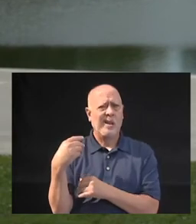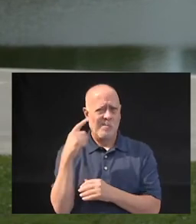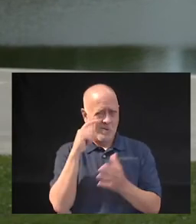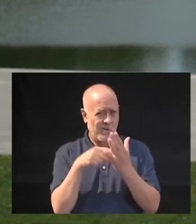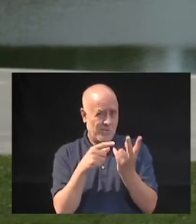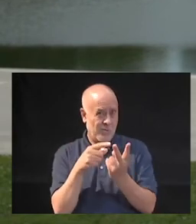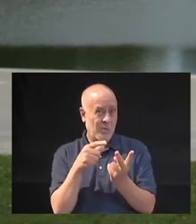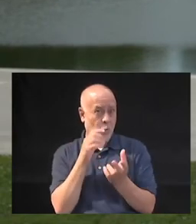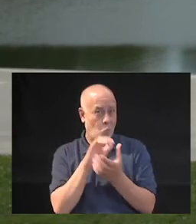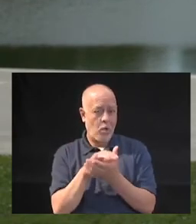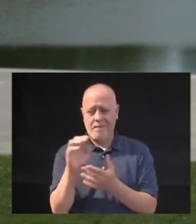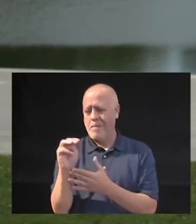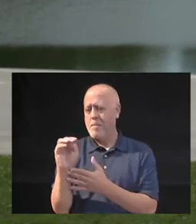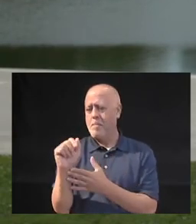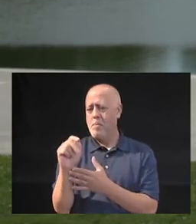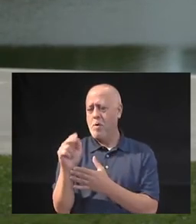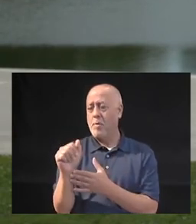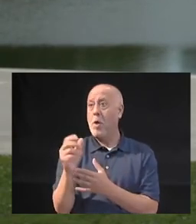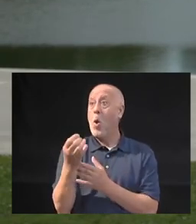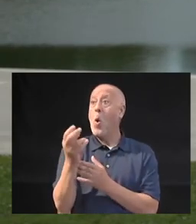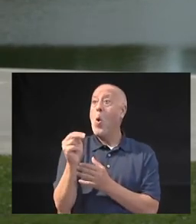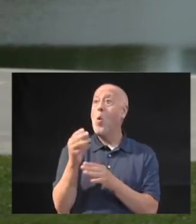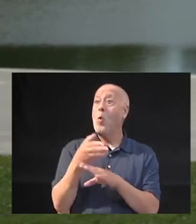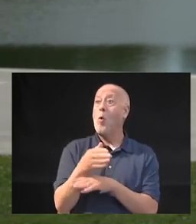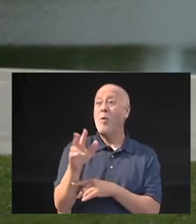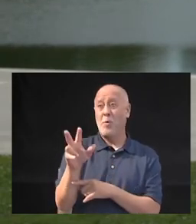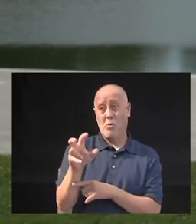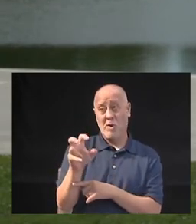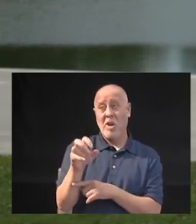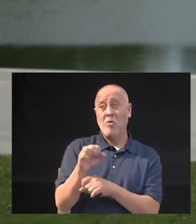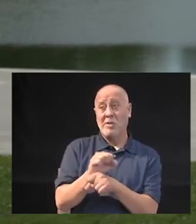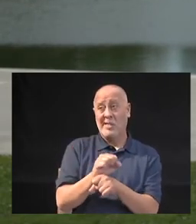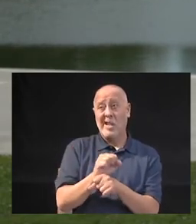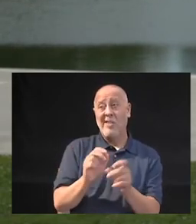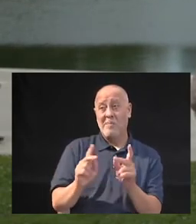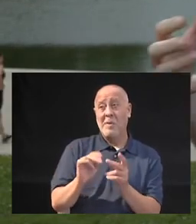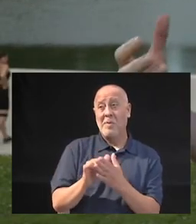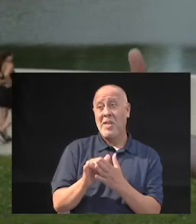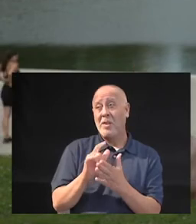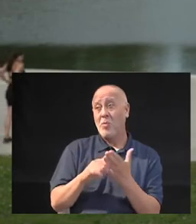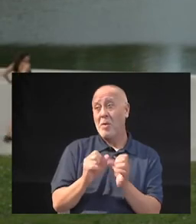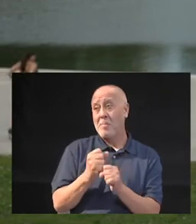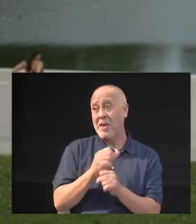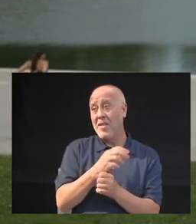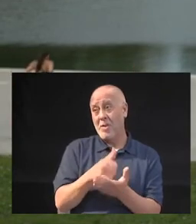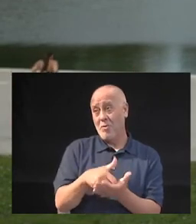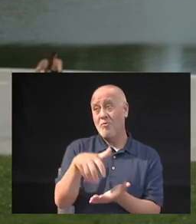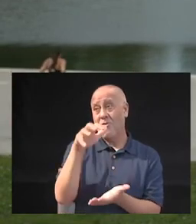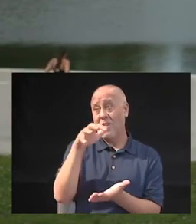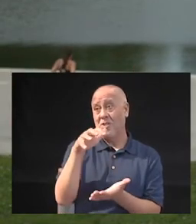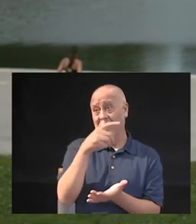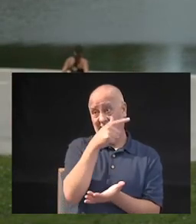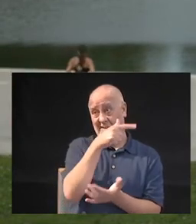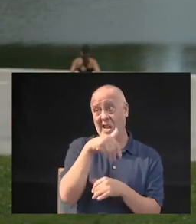wife Martha, which I knew, owned over 300 enslaved persons. That's what created their wealth at Mount Vernon.